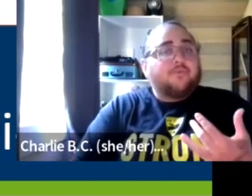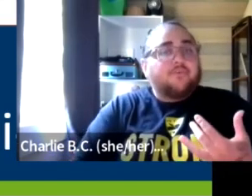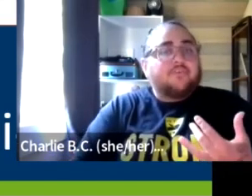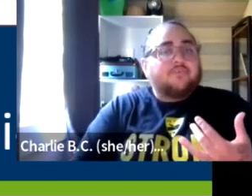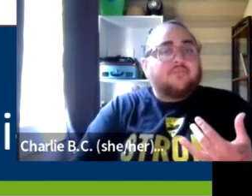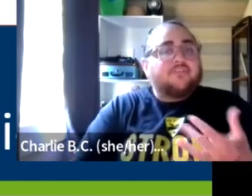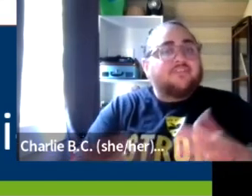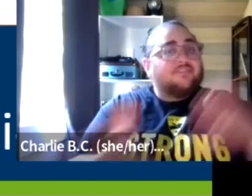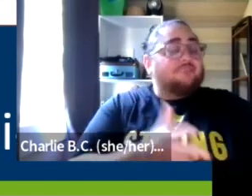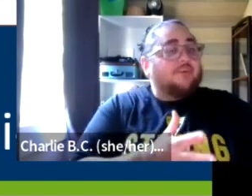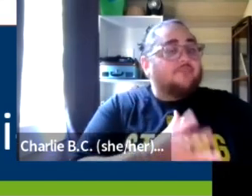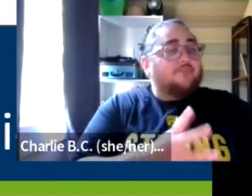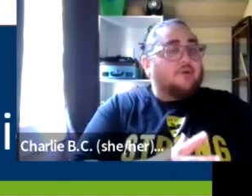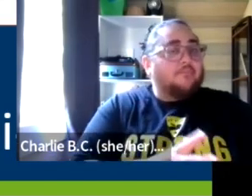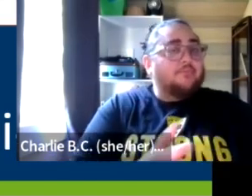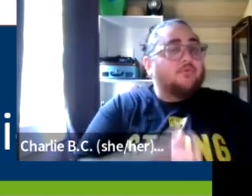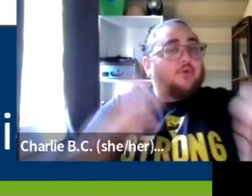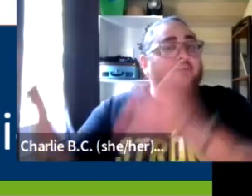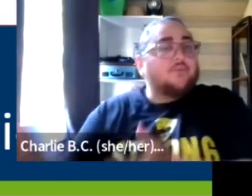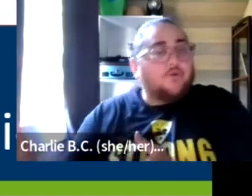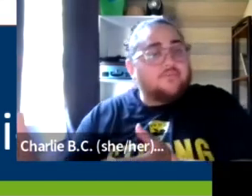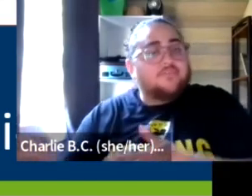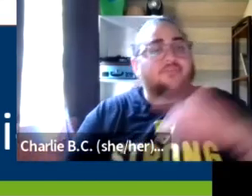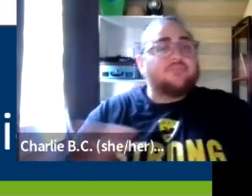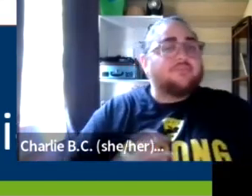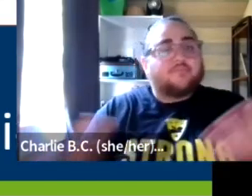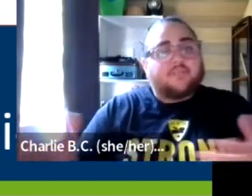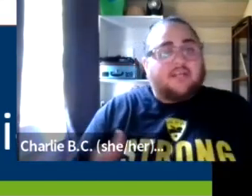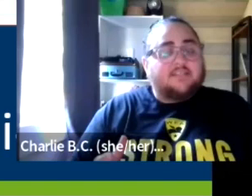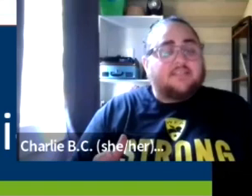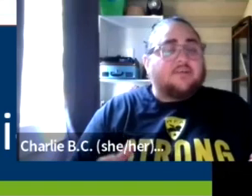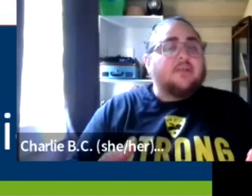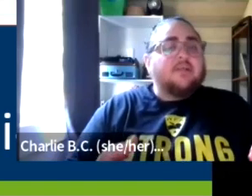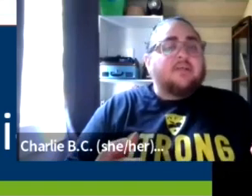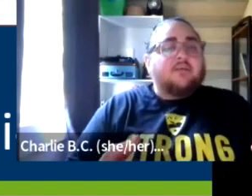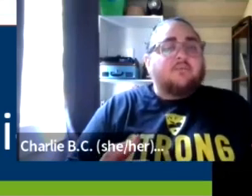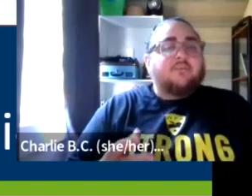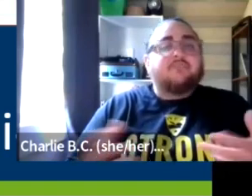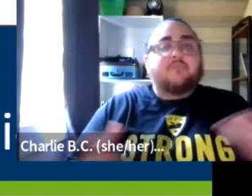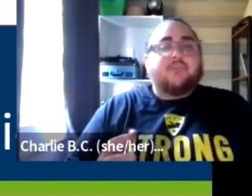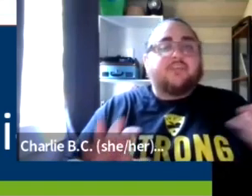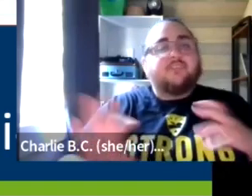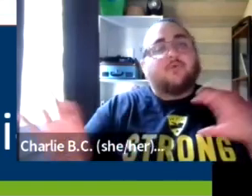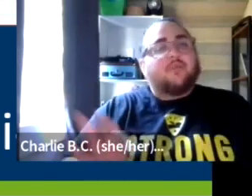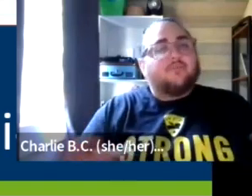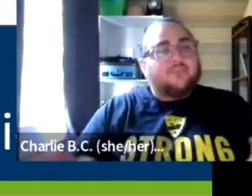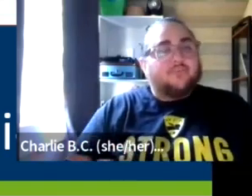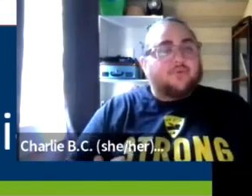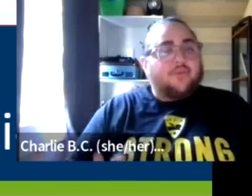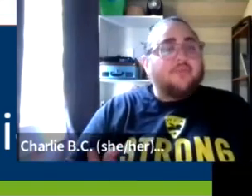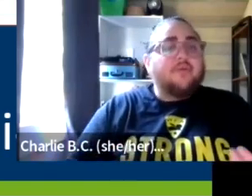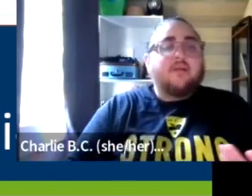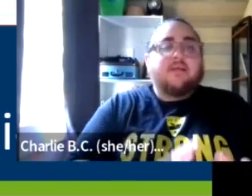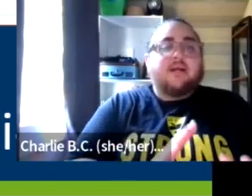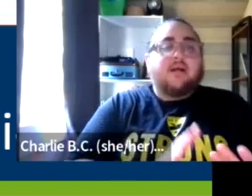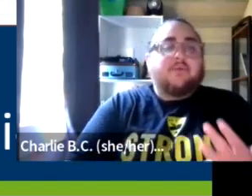for homeowners, which is different from people who are renter hosts. So there's 2 different guides there with information that's more relevant to